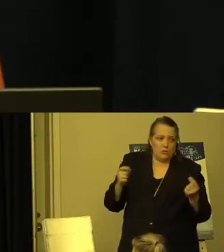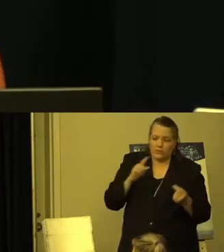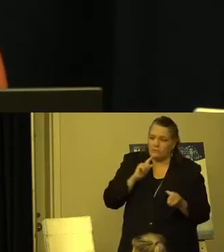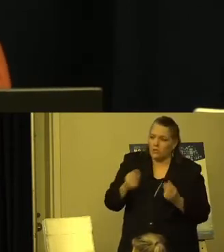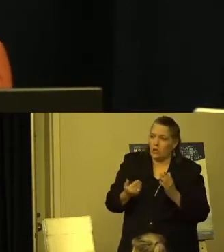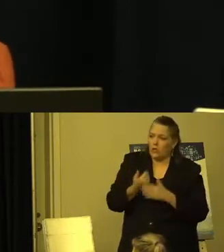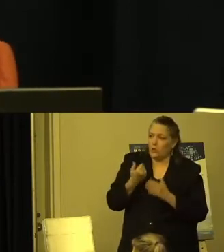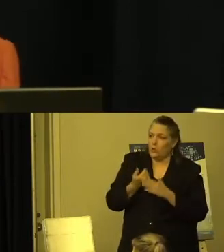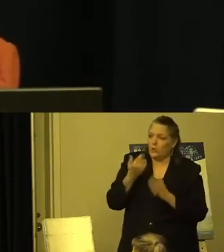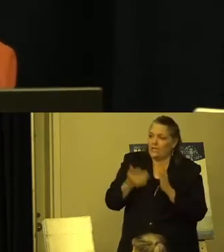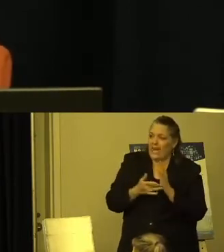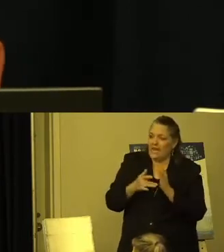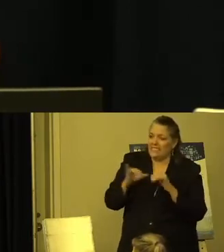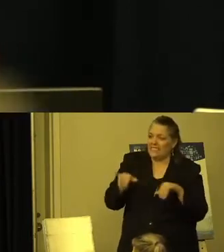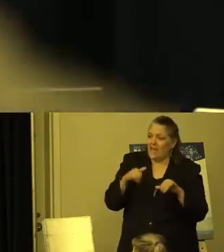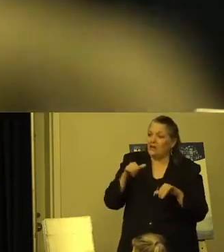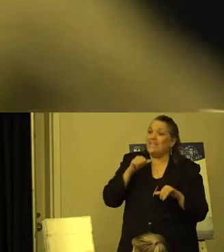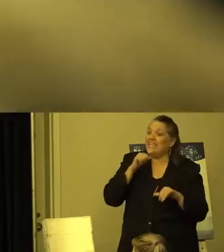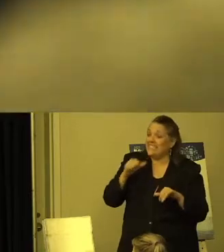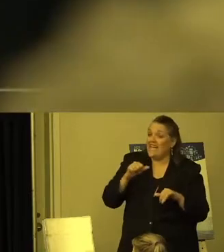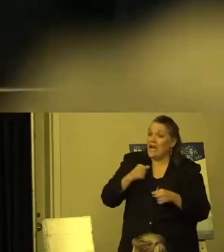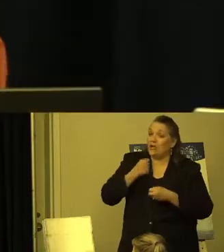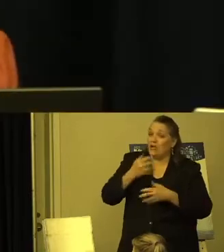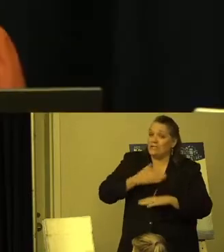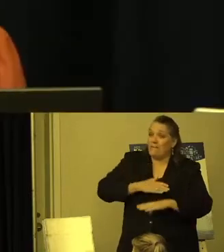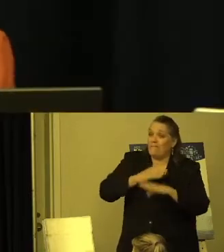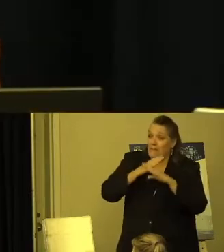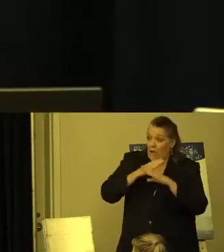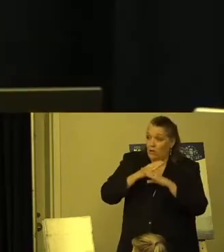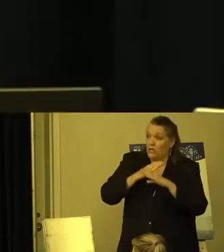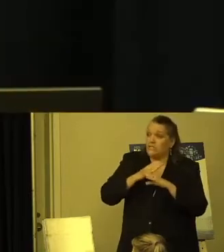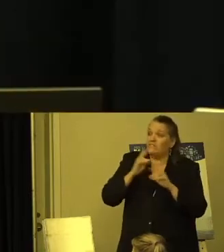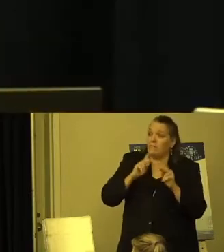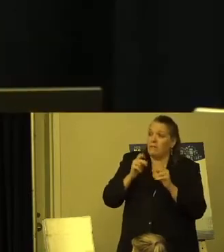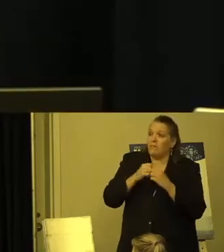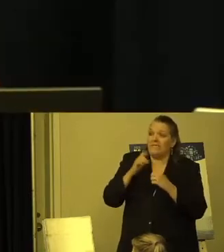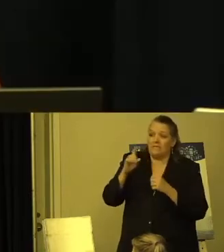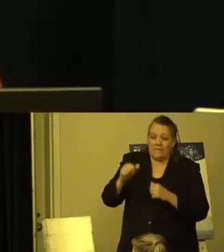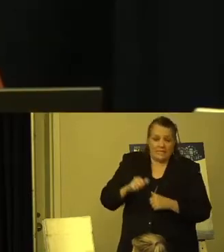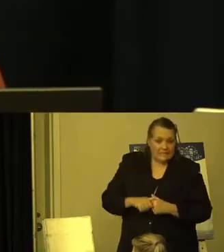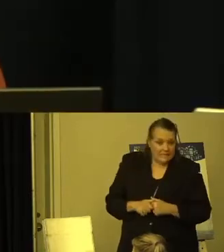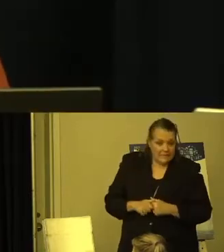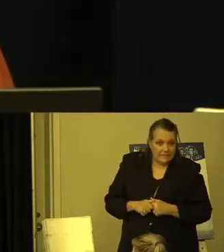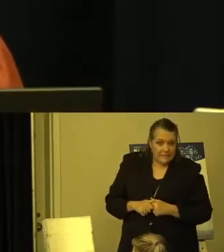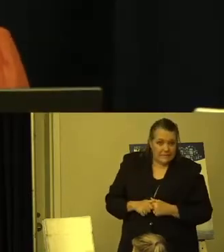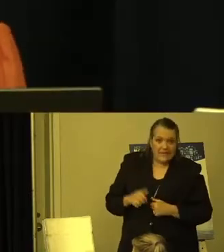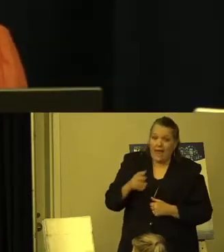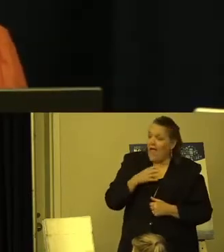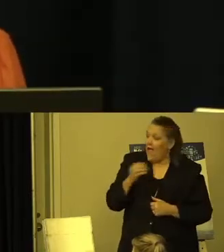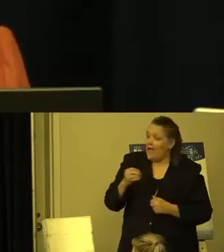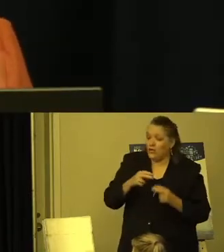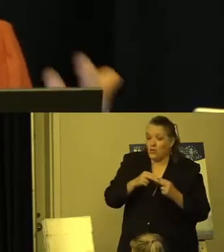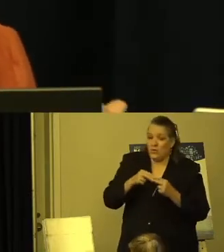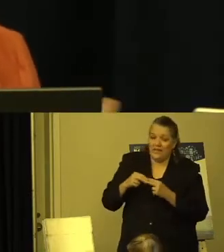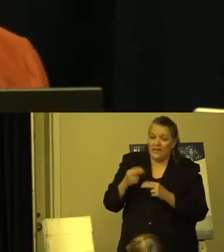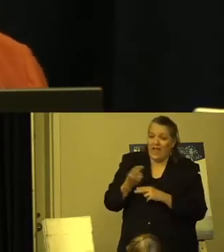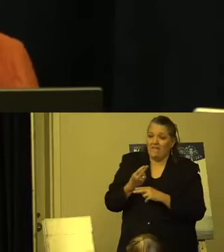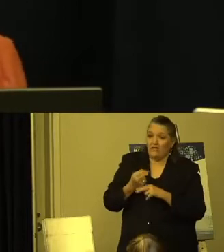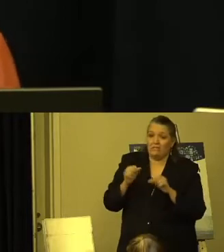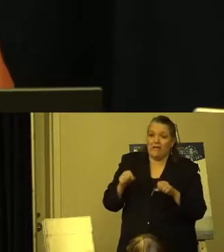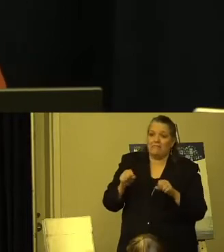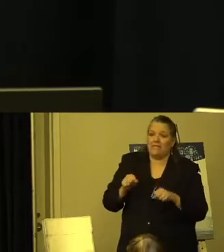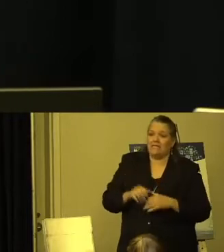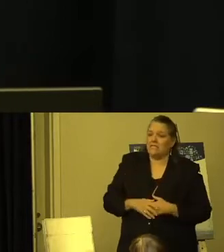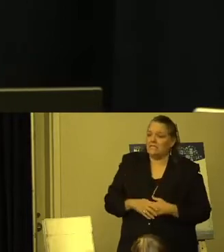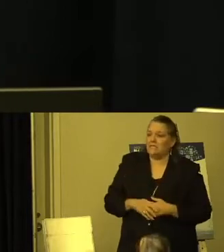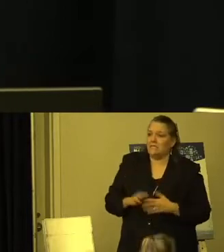technical standard isn't introducing barriers for people with some kind of disability, and also to leverage the possibilities. Like